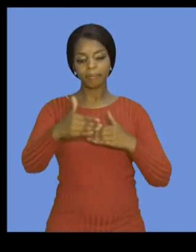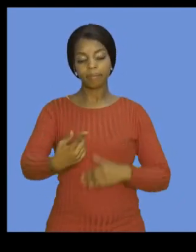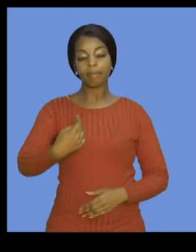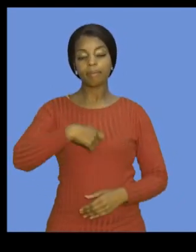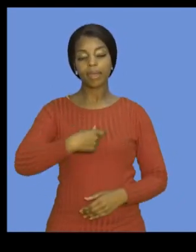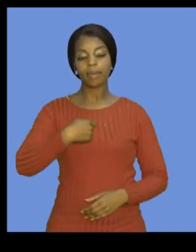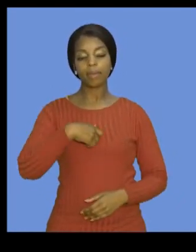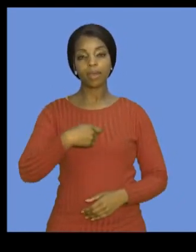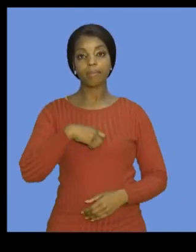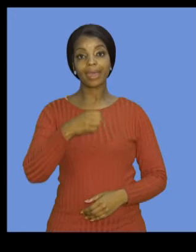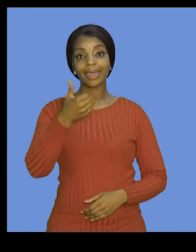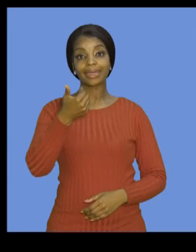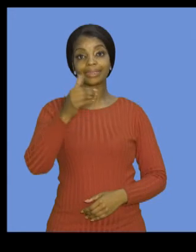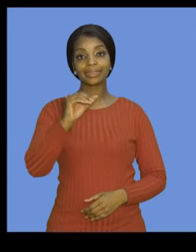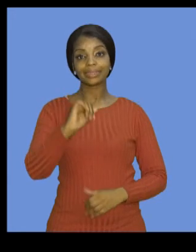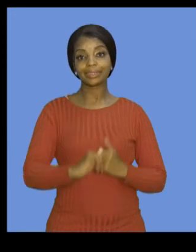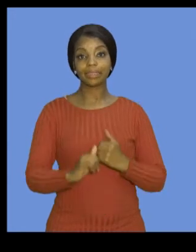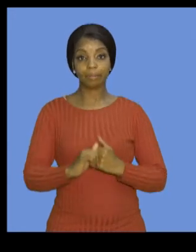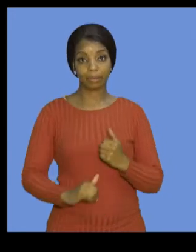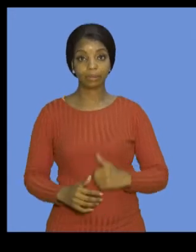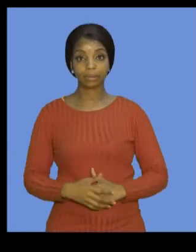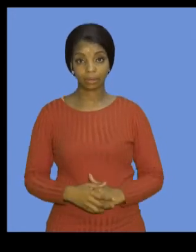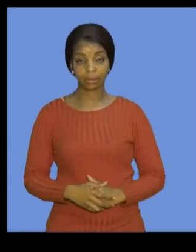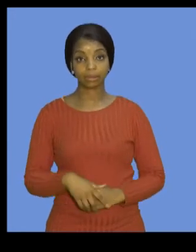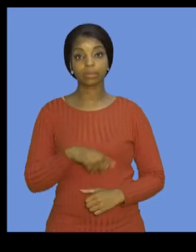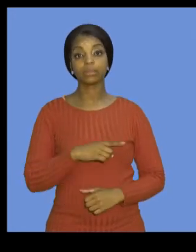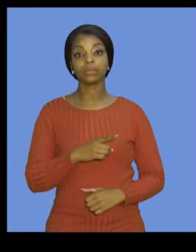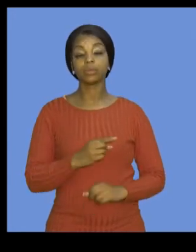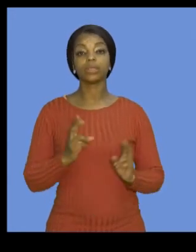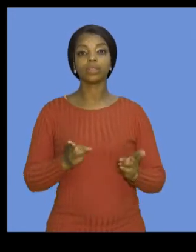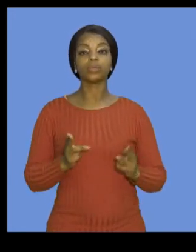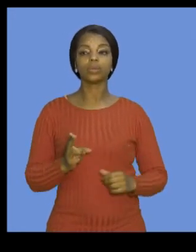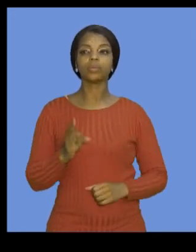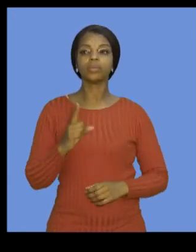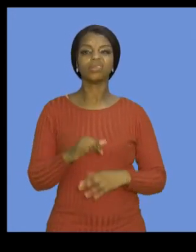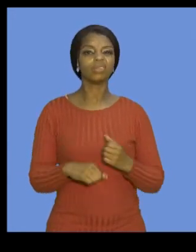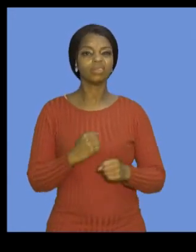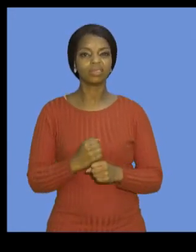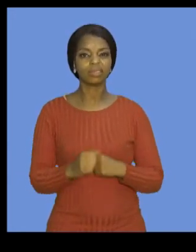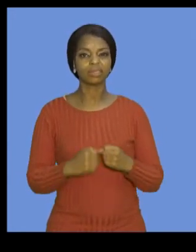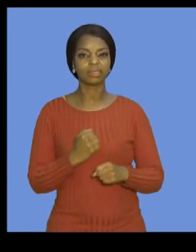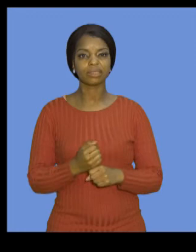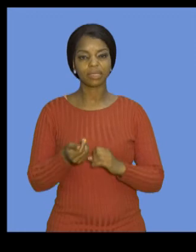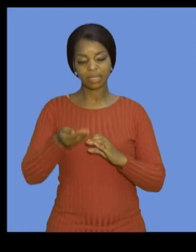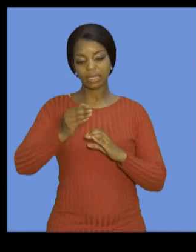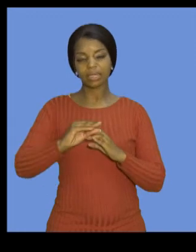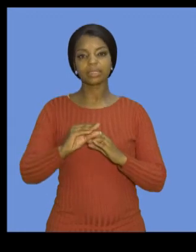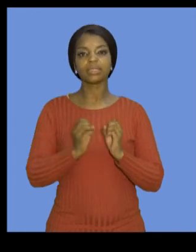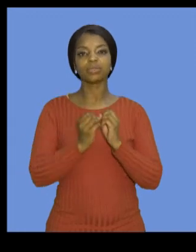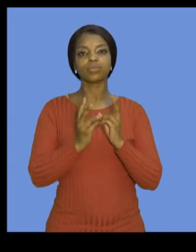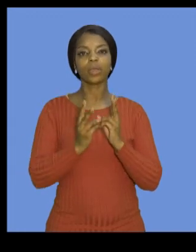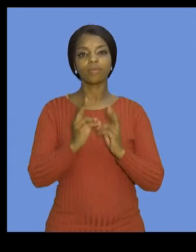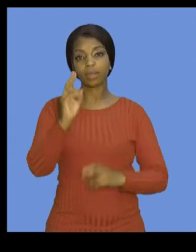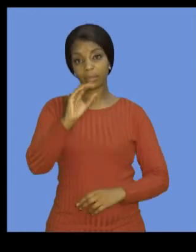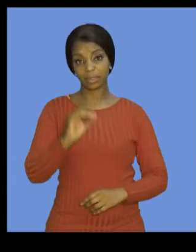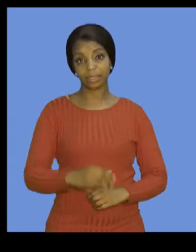actually 5 years, because normally simple interest we deal with years. The interest rate is at 12%, and